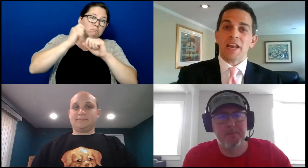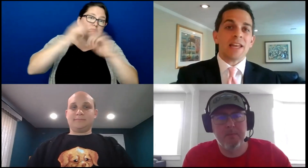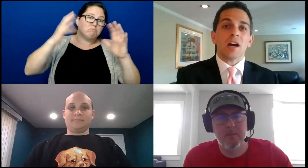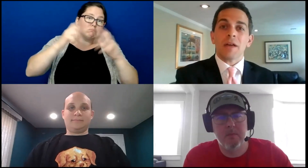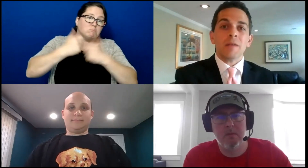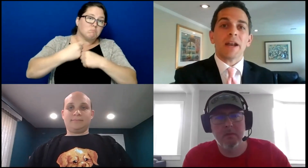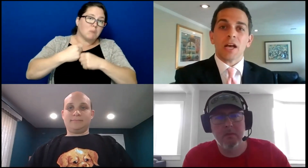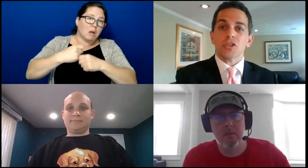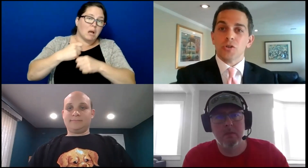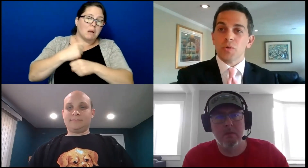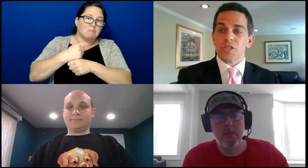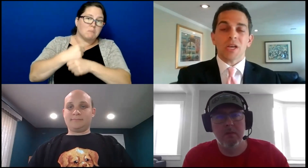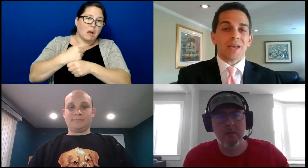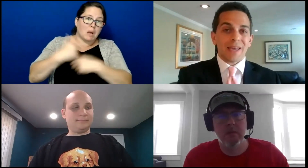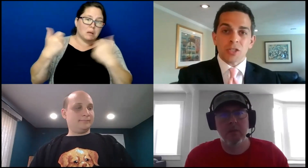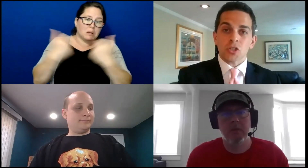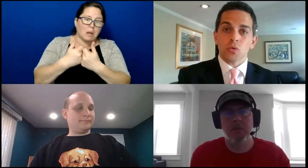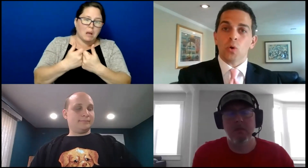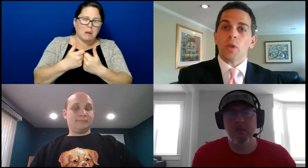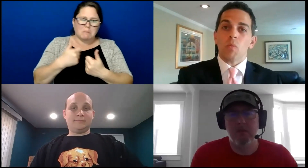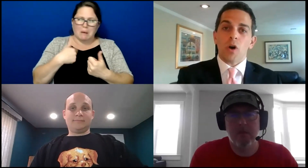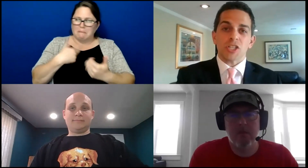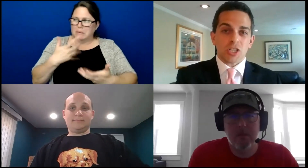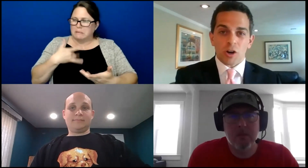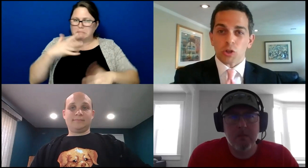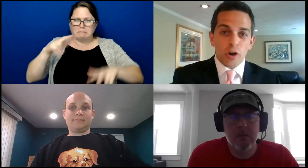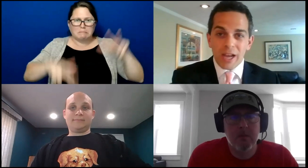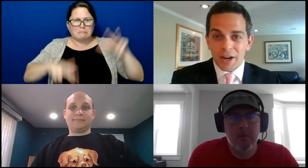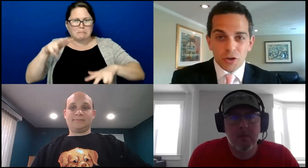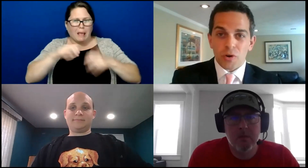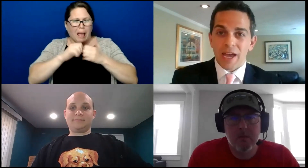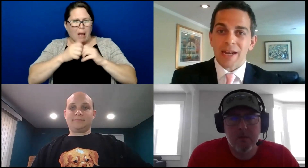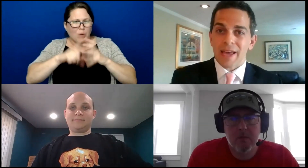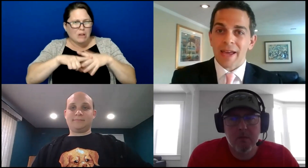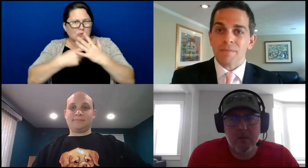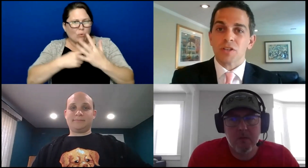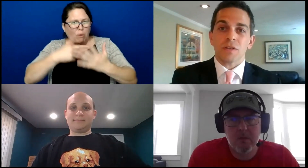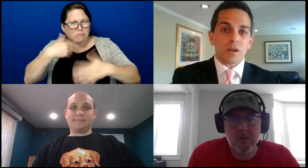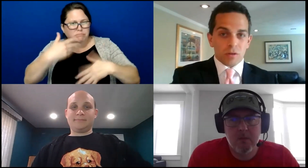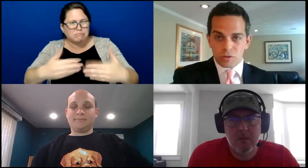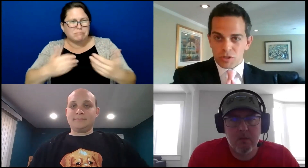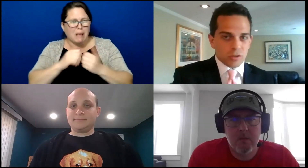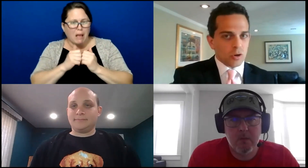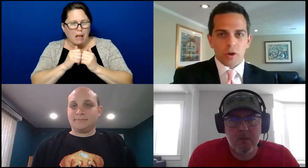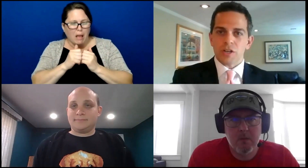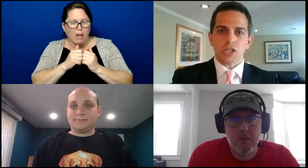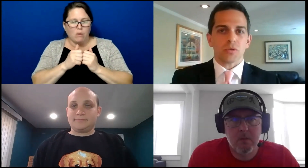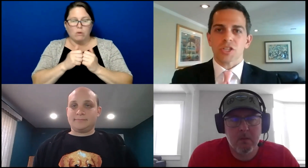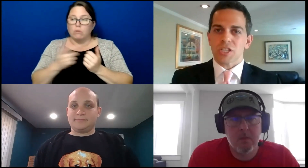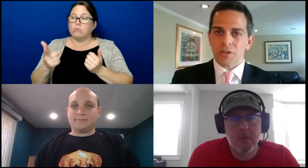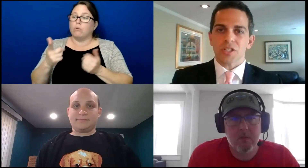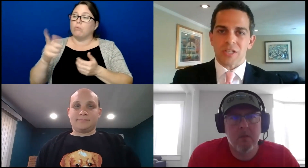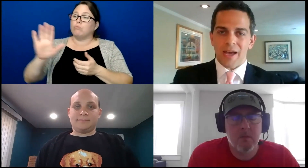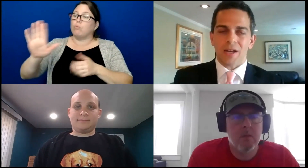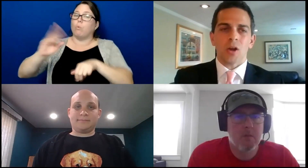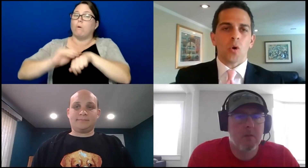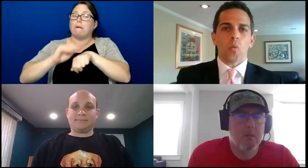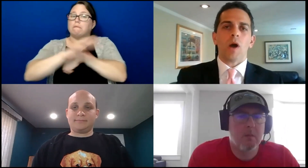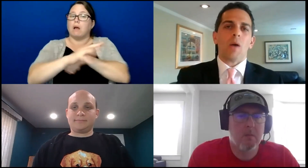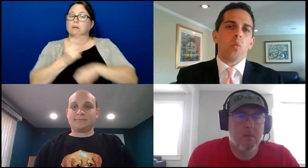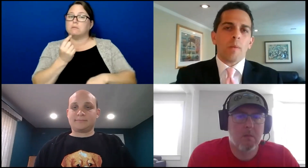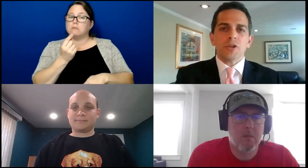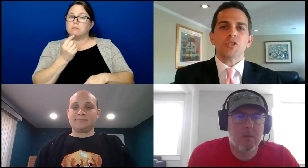to Devin and anybody else who is in school and wants to start learning how to create games, just initial skill